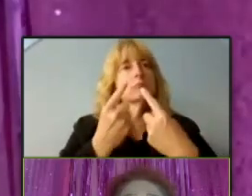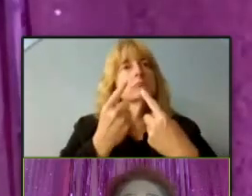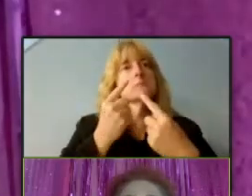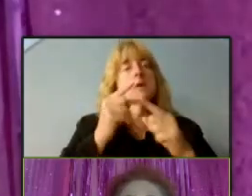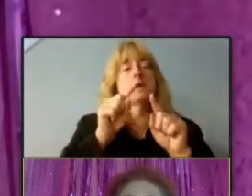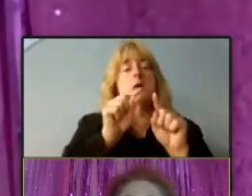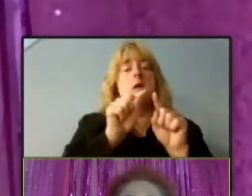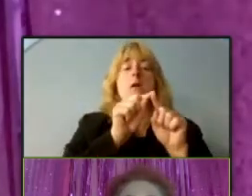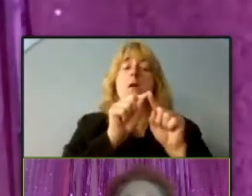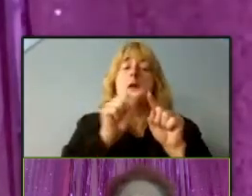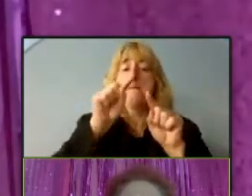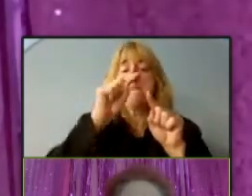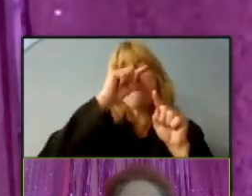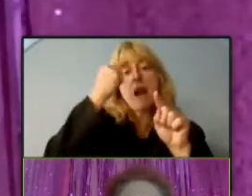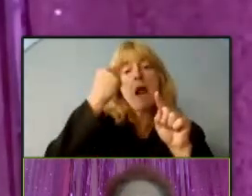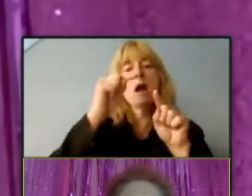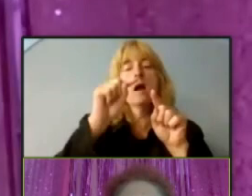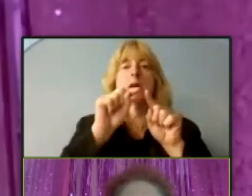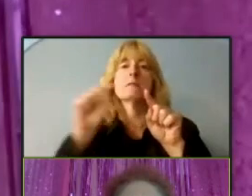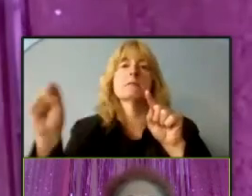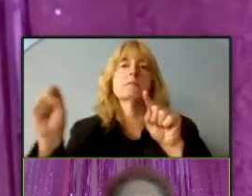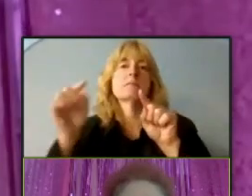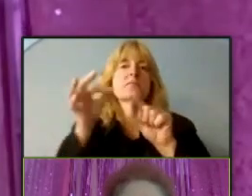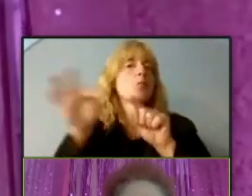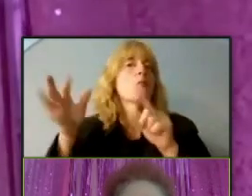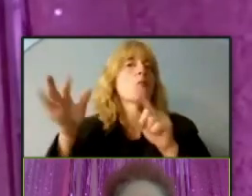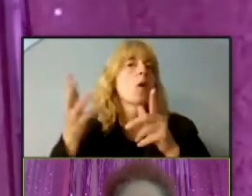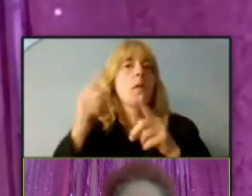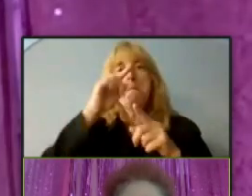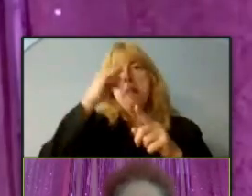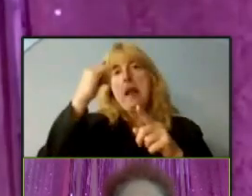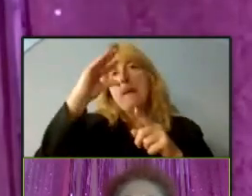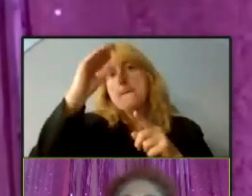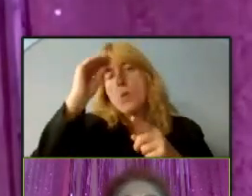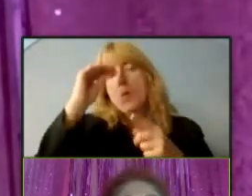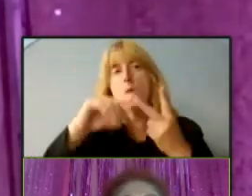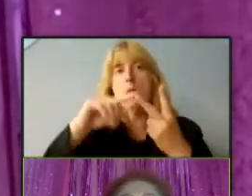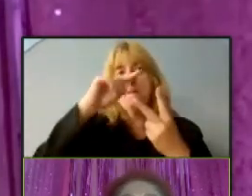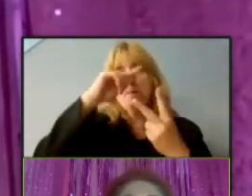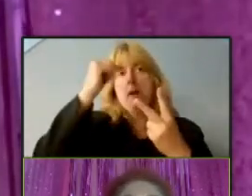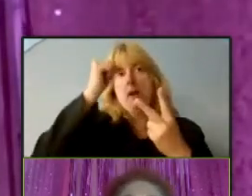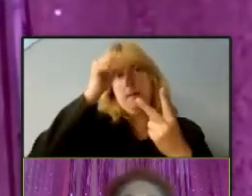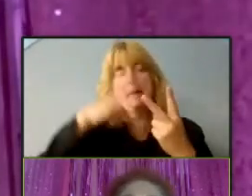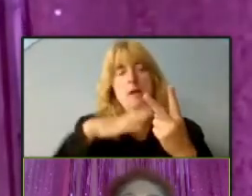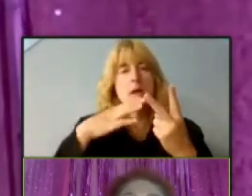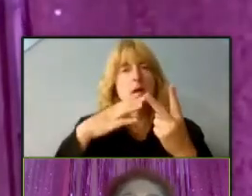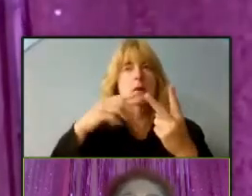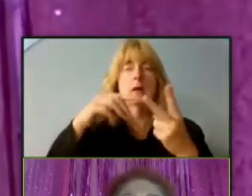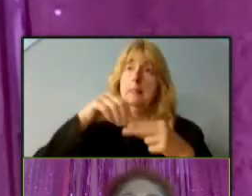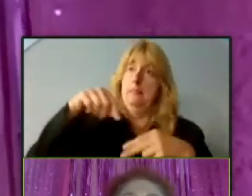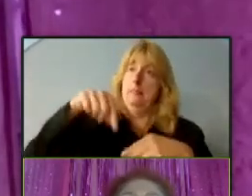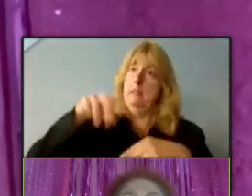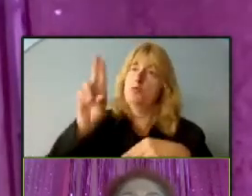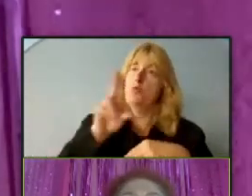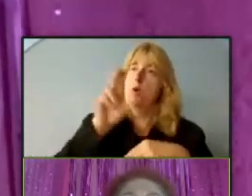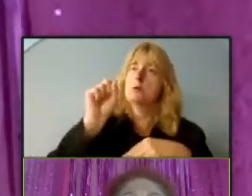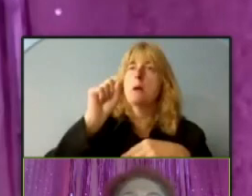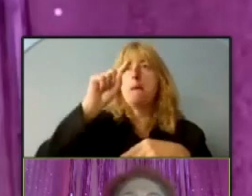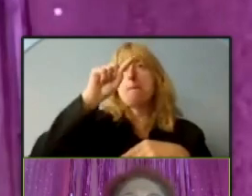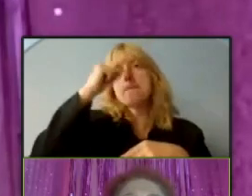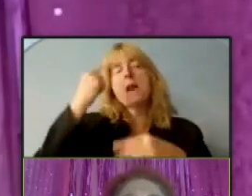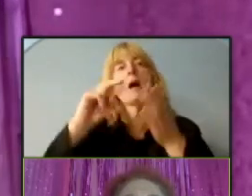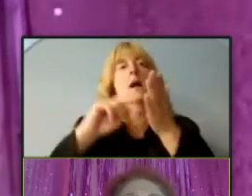Blackness in this country, especially Black boys, Black men. In this country, Blackness has been the substitute for all